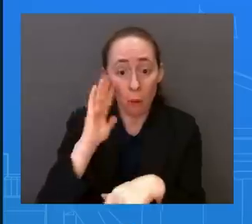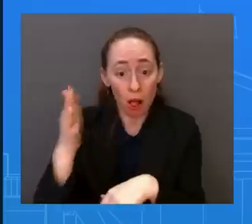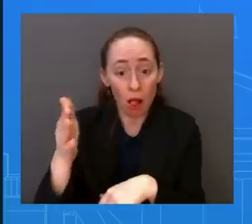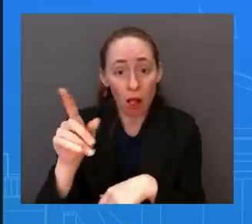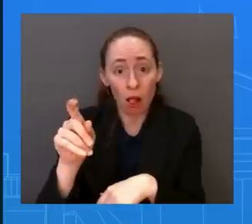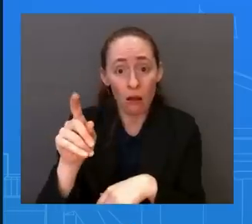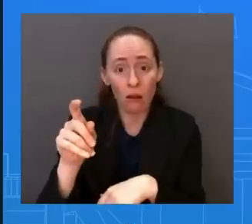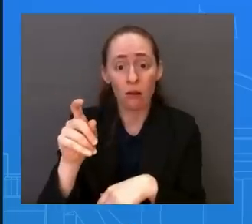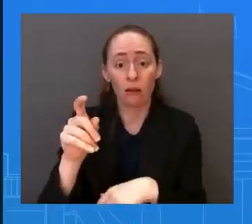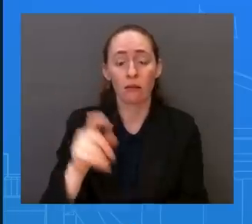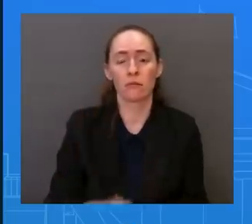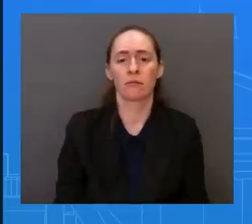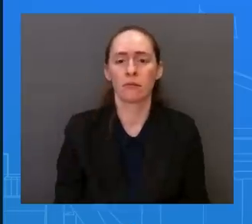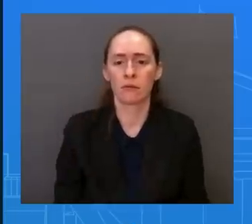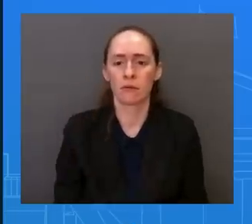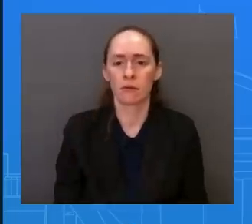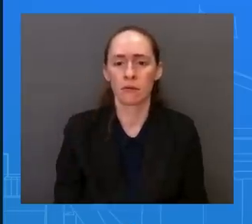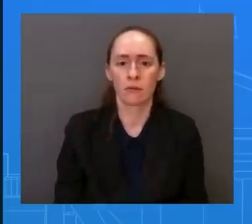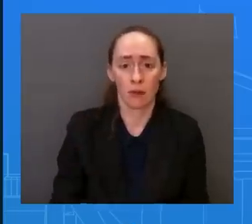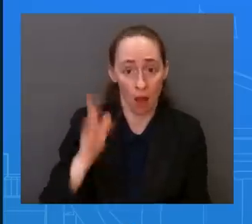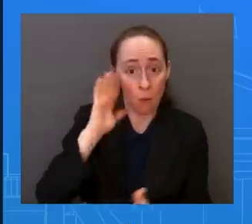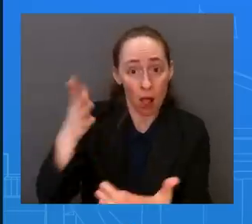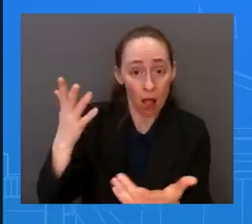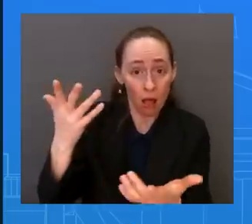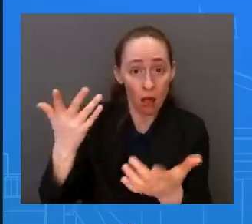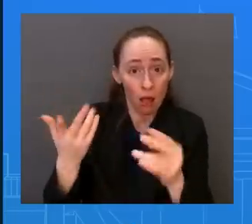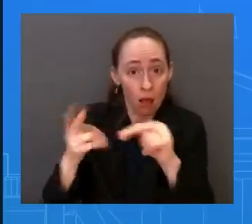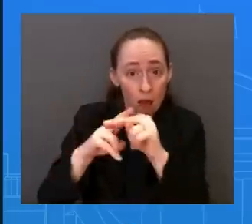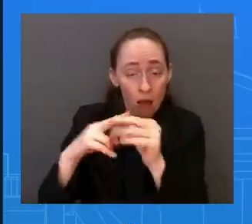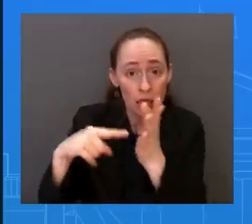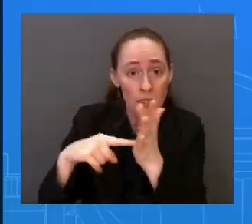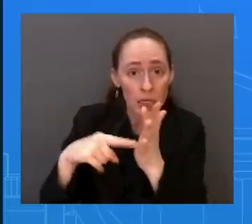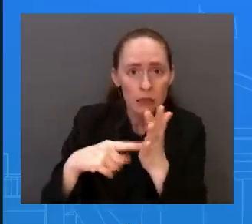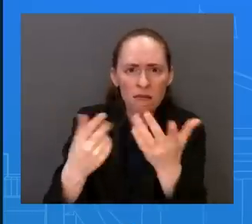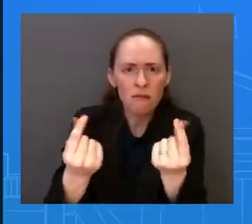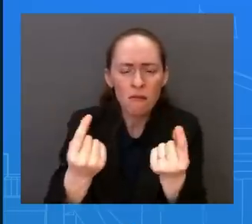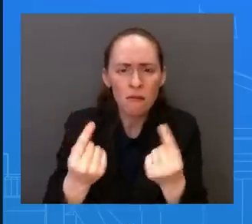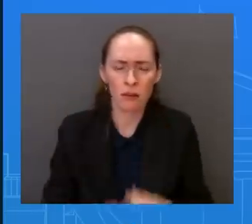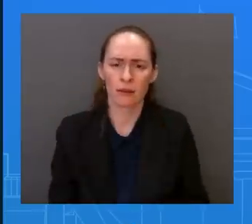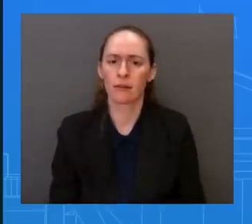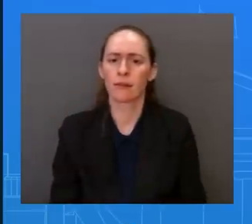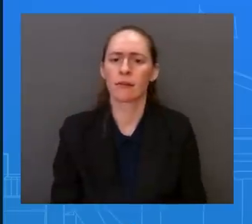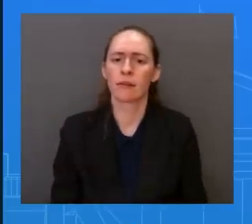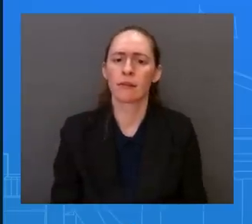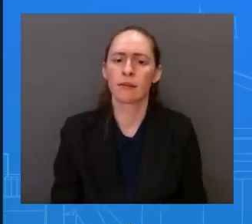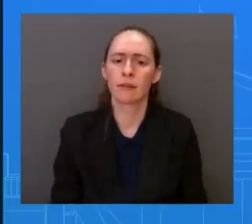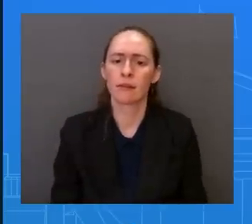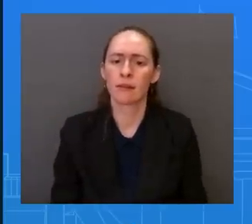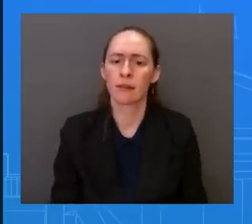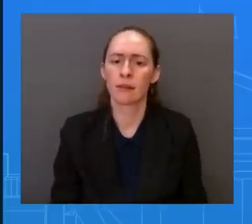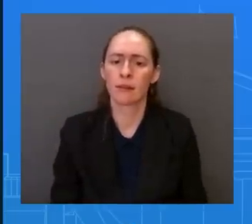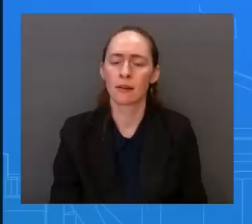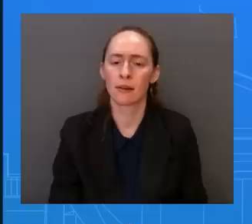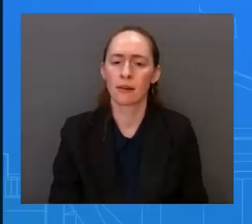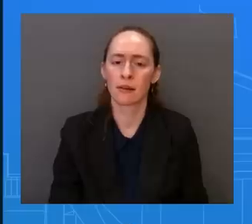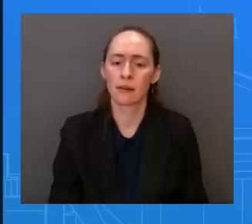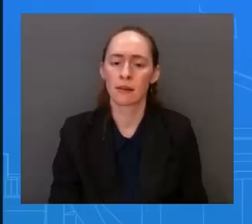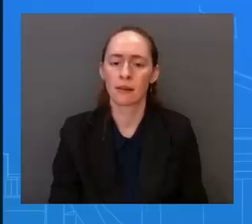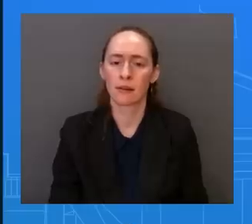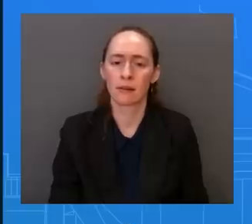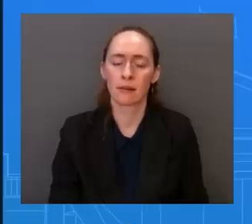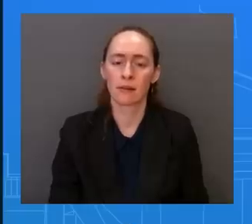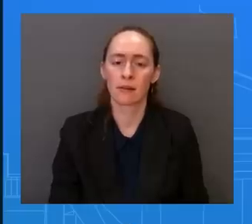Well, so let me take the first question first. And so the first question is we are beginning to see the impact all across the